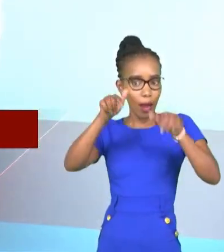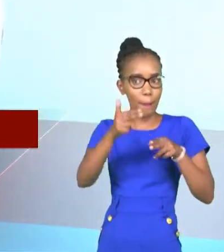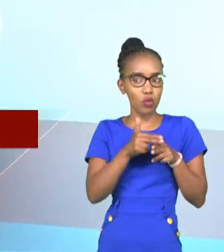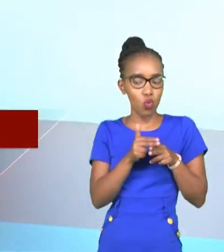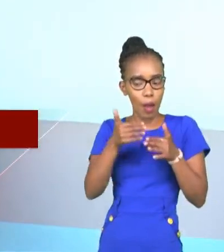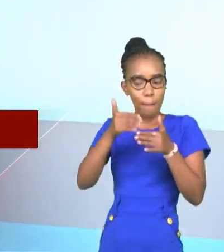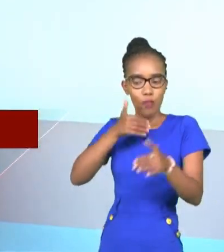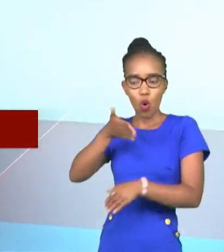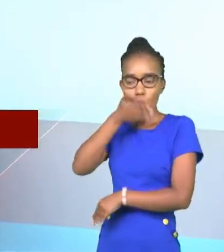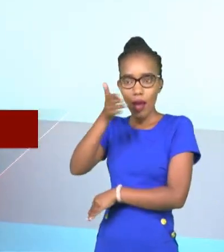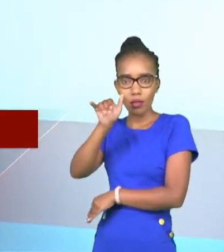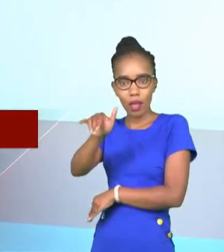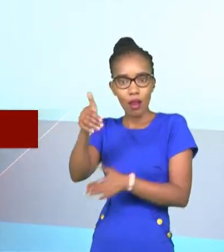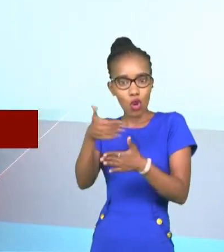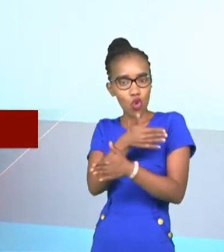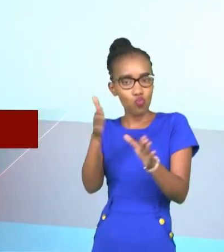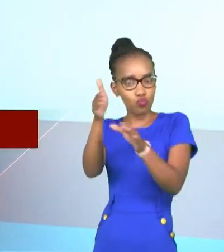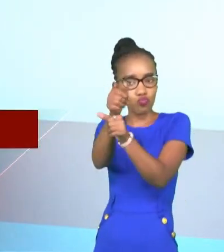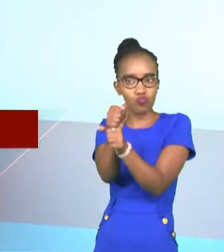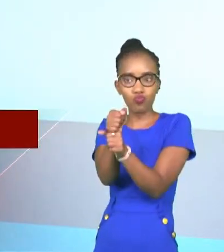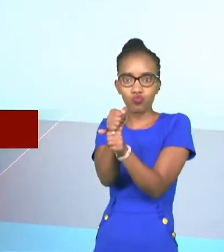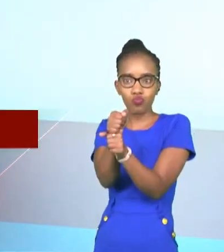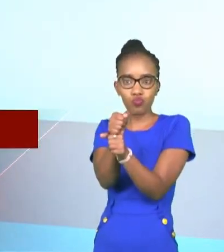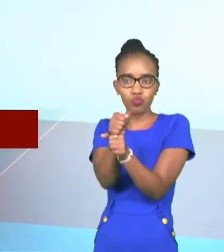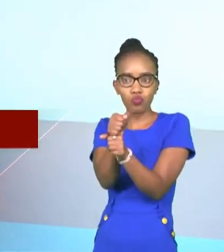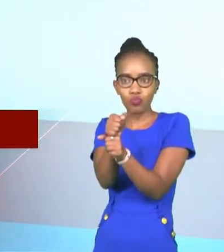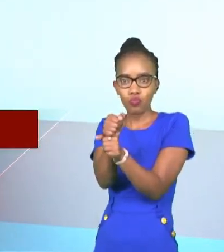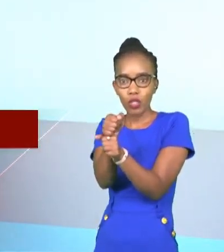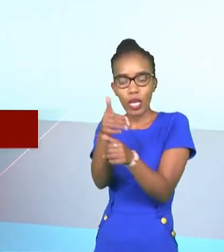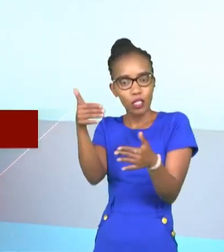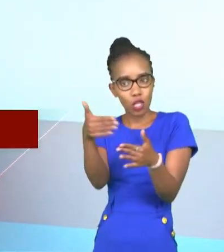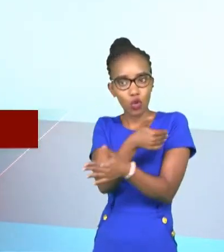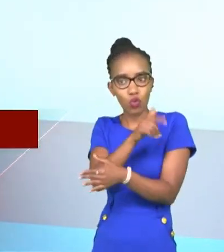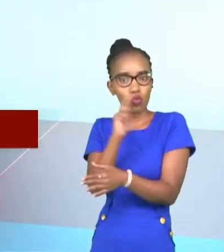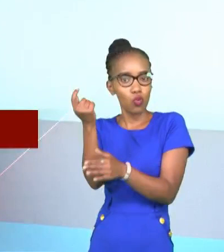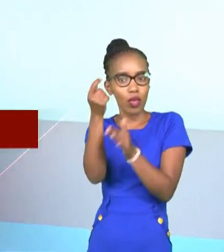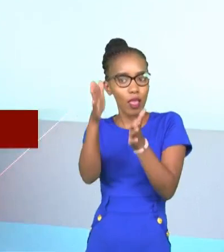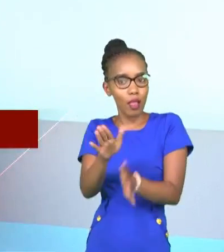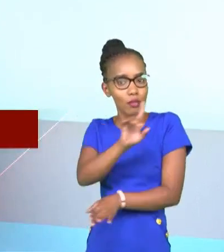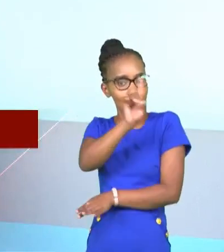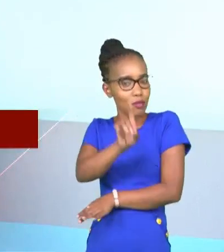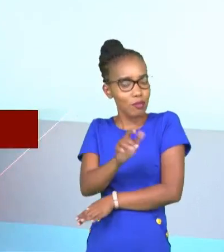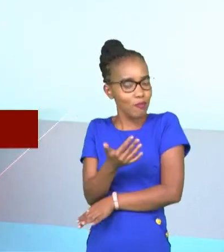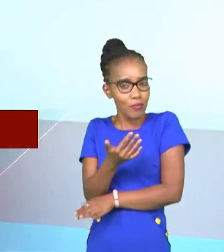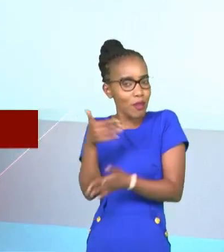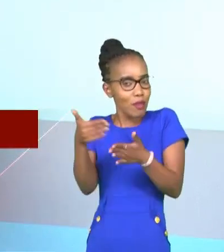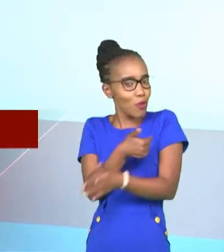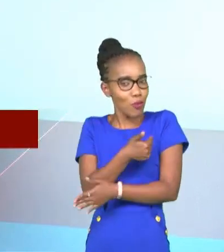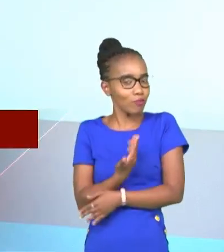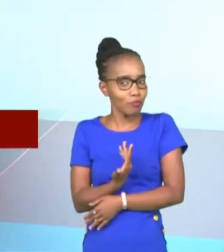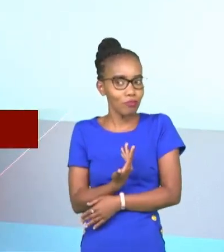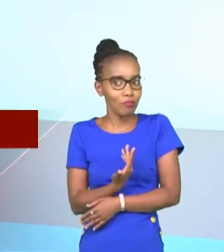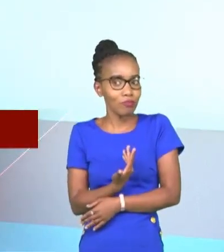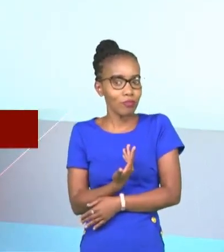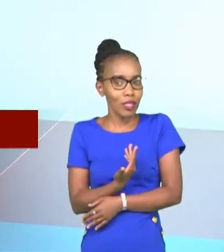that, this new alliance, they say, is a breath of fresh air. A breath of fresh air. They have left